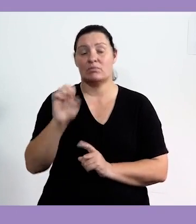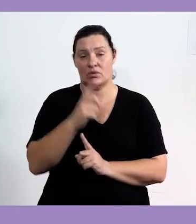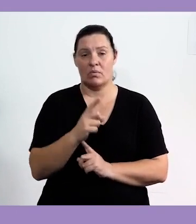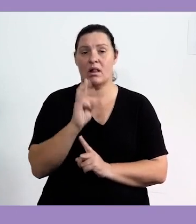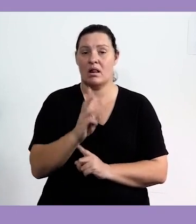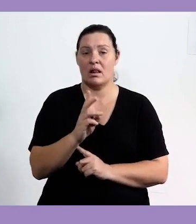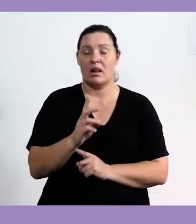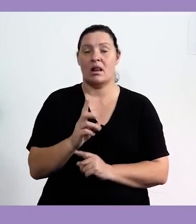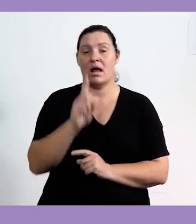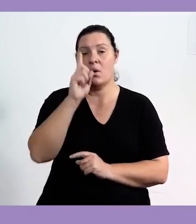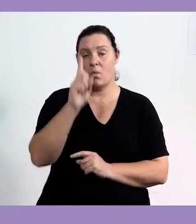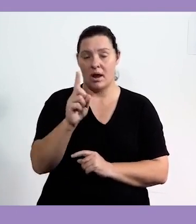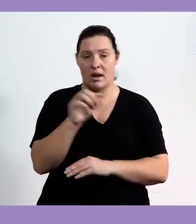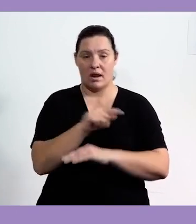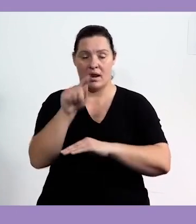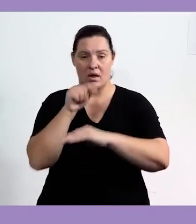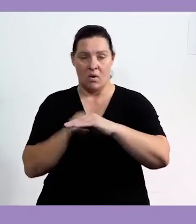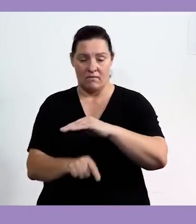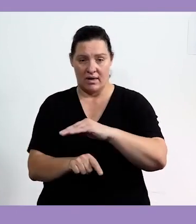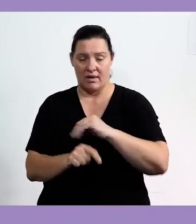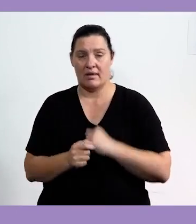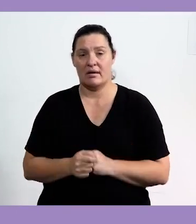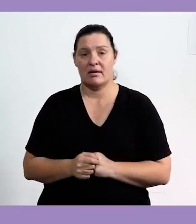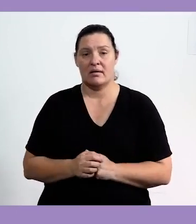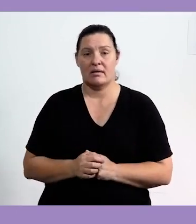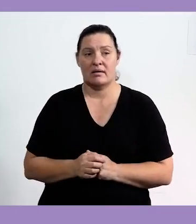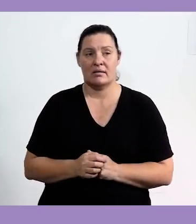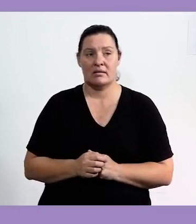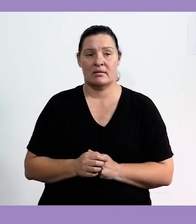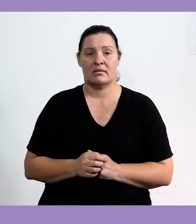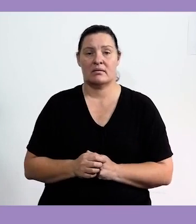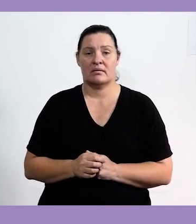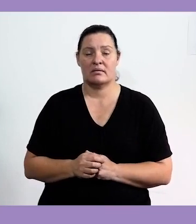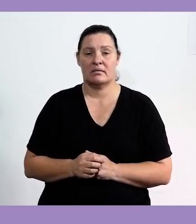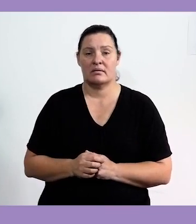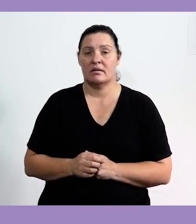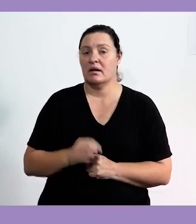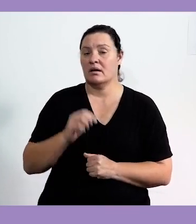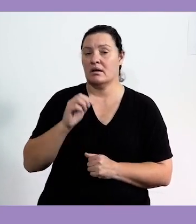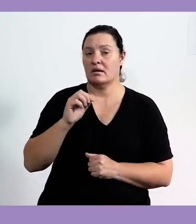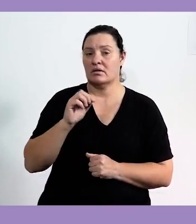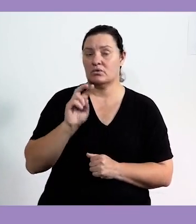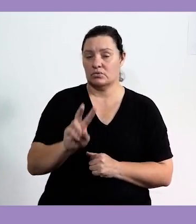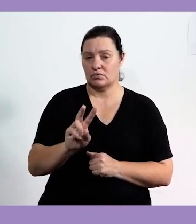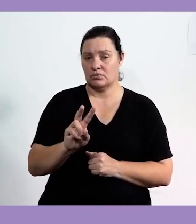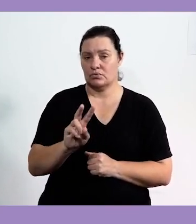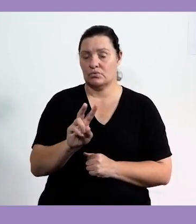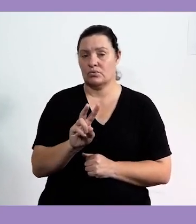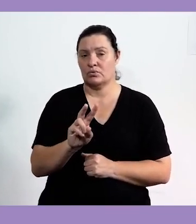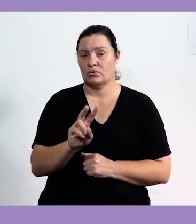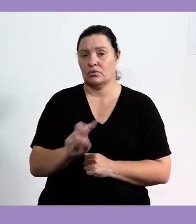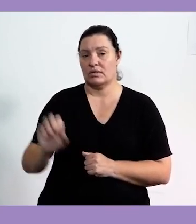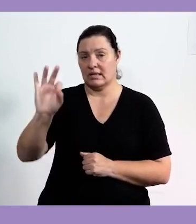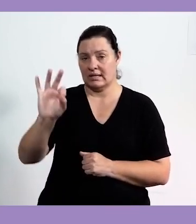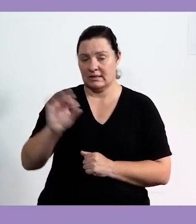Our exponent is going to become positive. Our power moves to the denominator, and we have 1 divided by